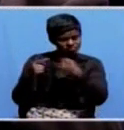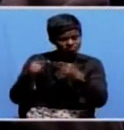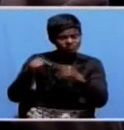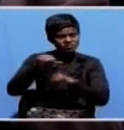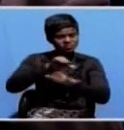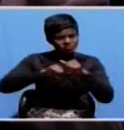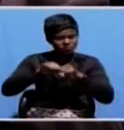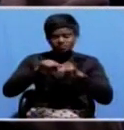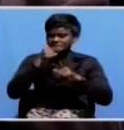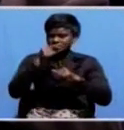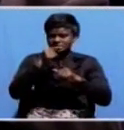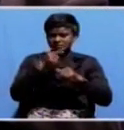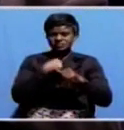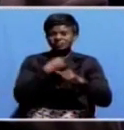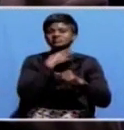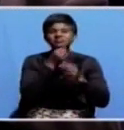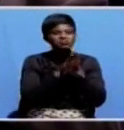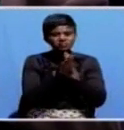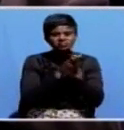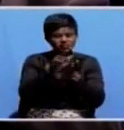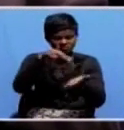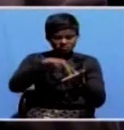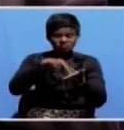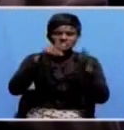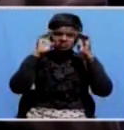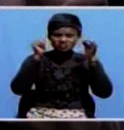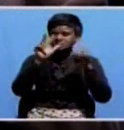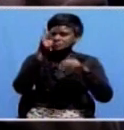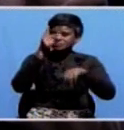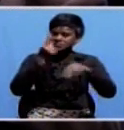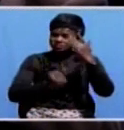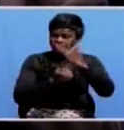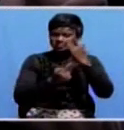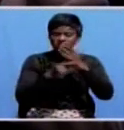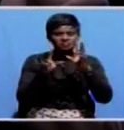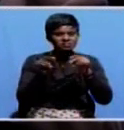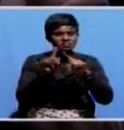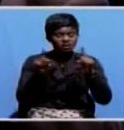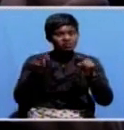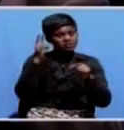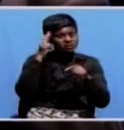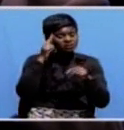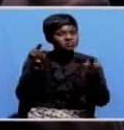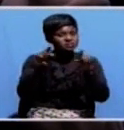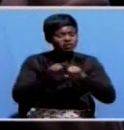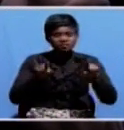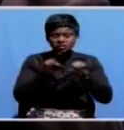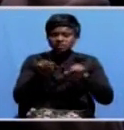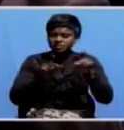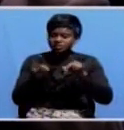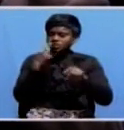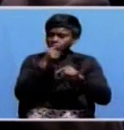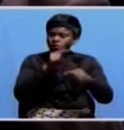longer going to stand for the third term. But remember, the same people who condemned Chiluba were the